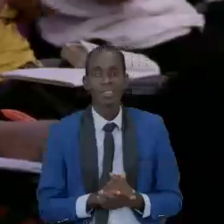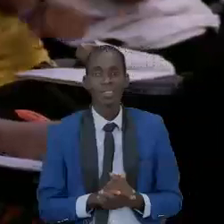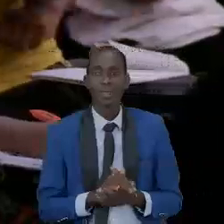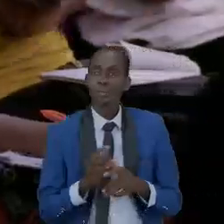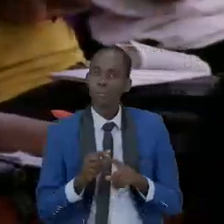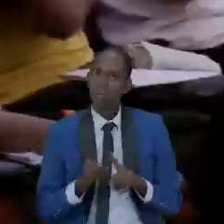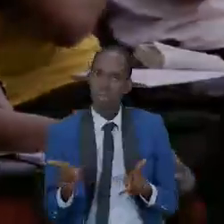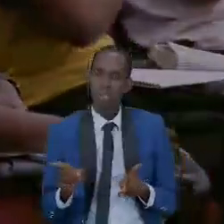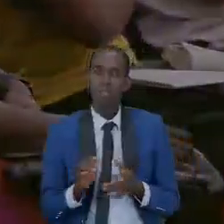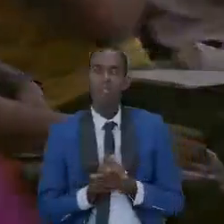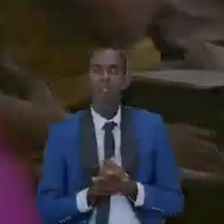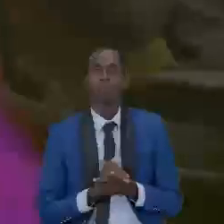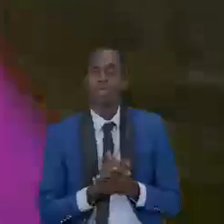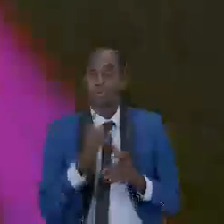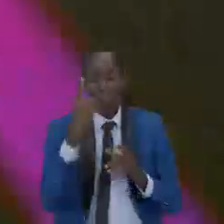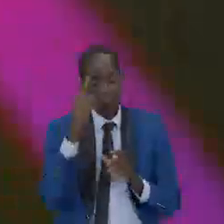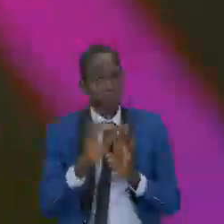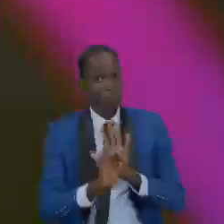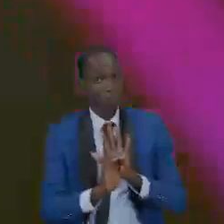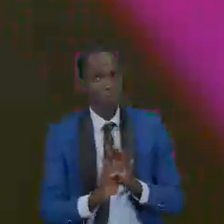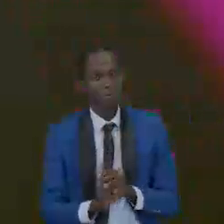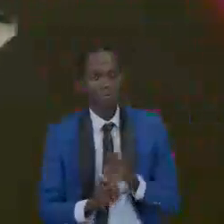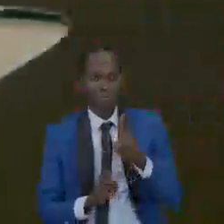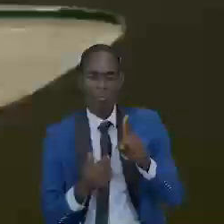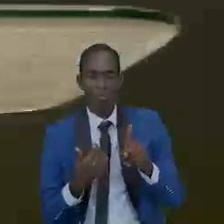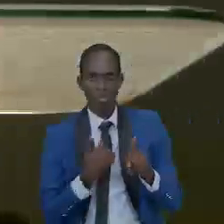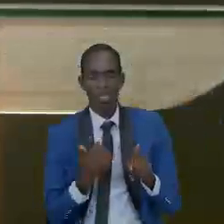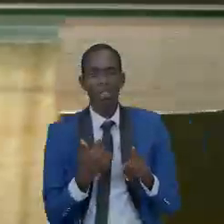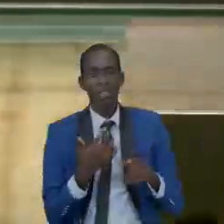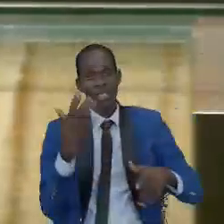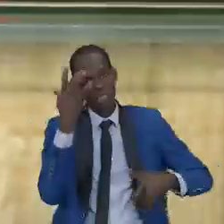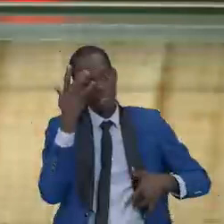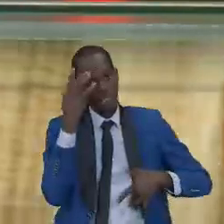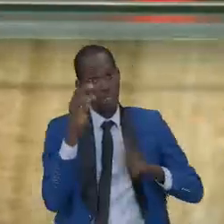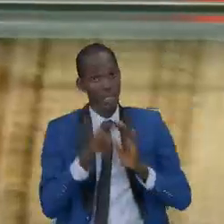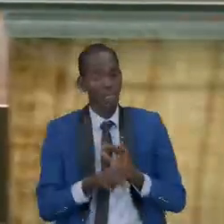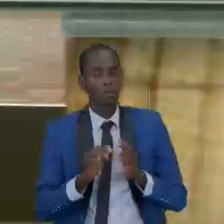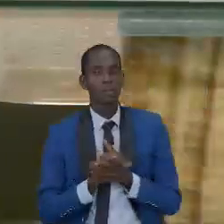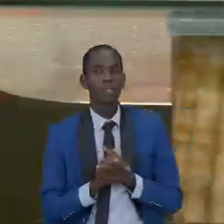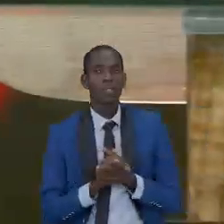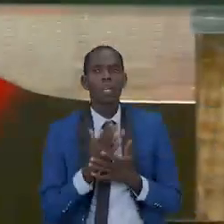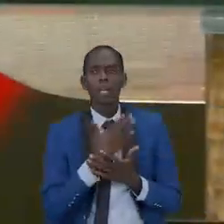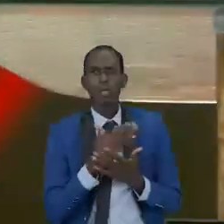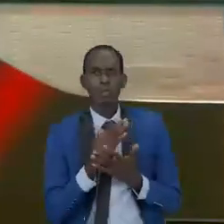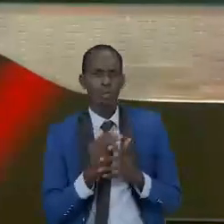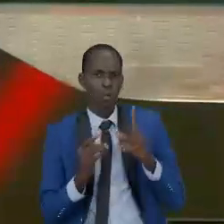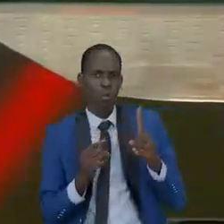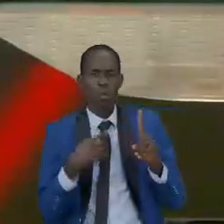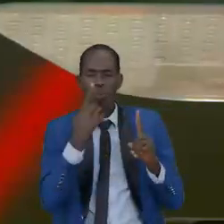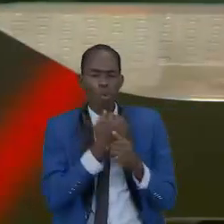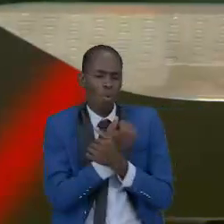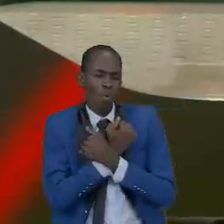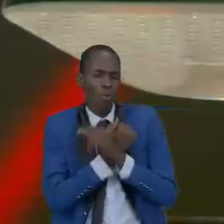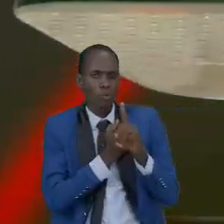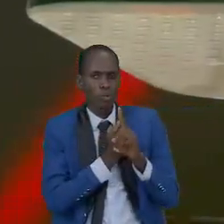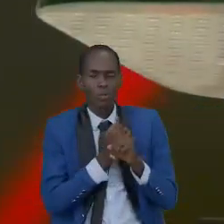But for illustration, let's say you have sickness, and then somebody who loves you